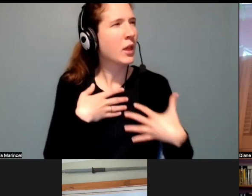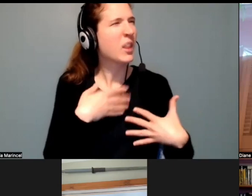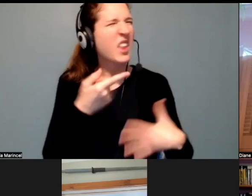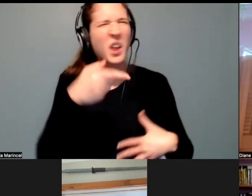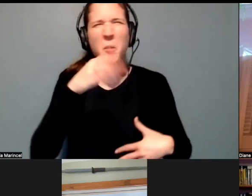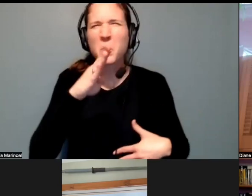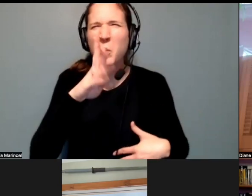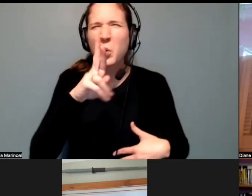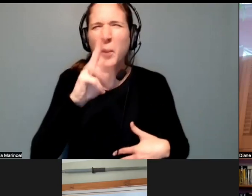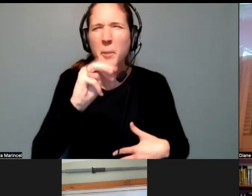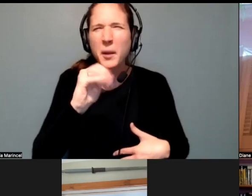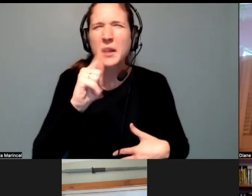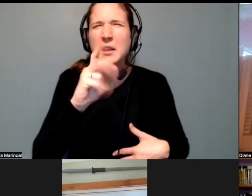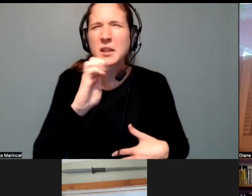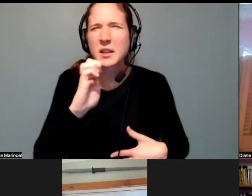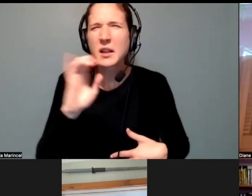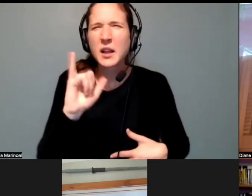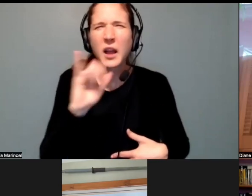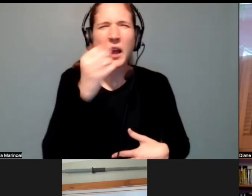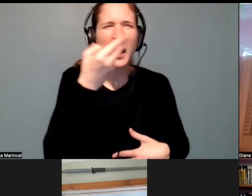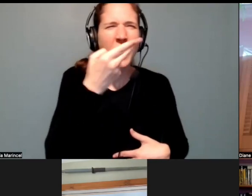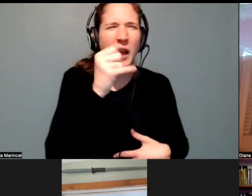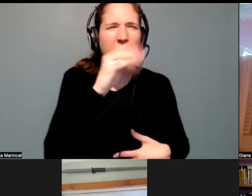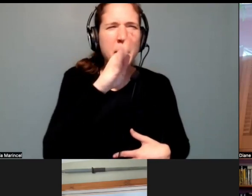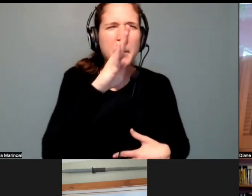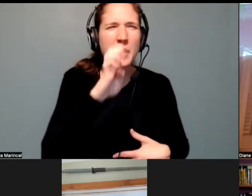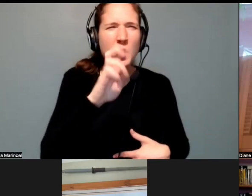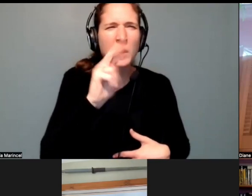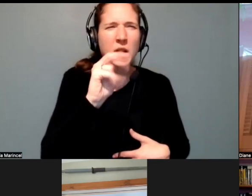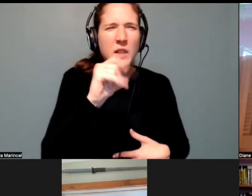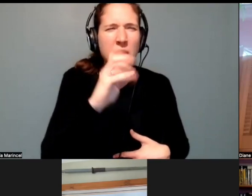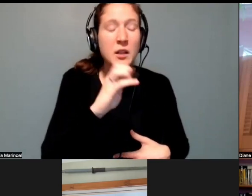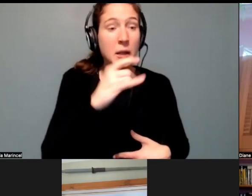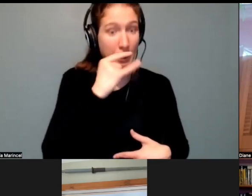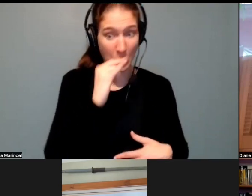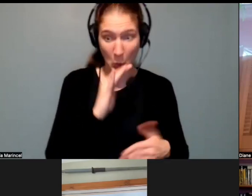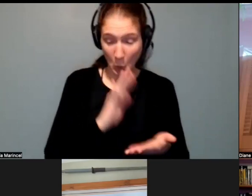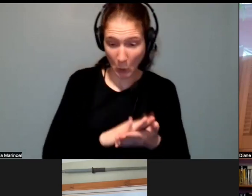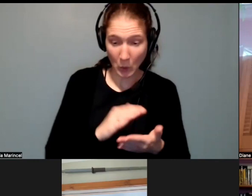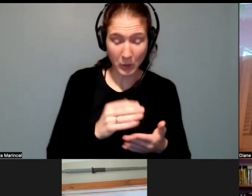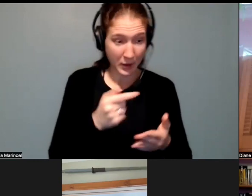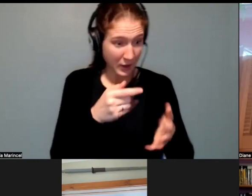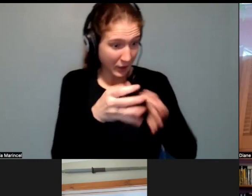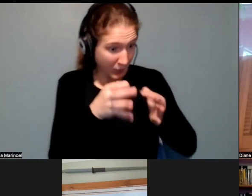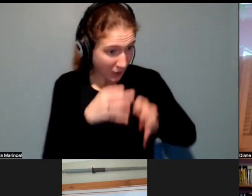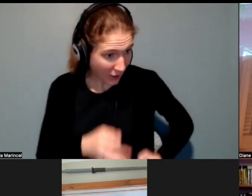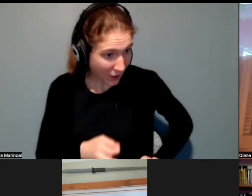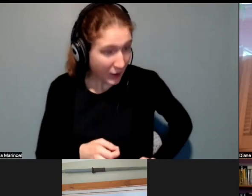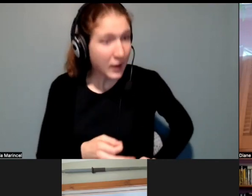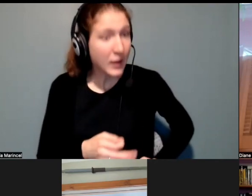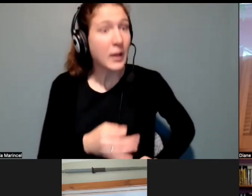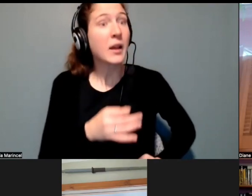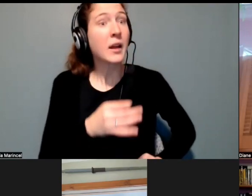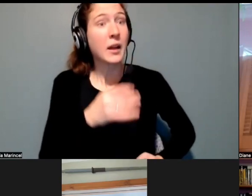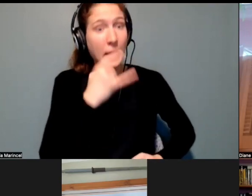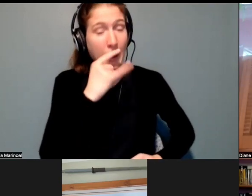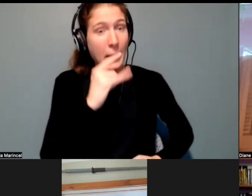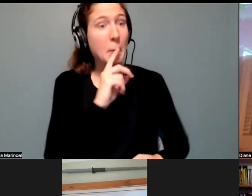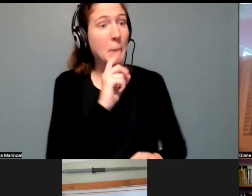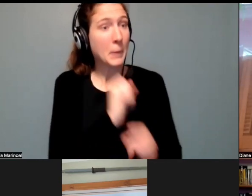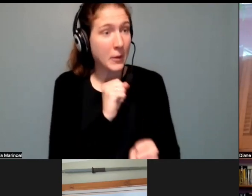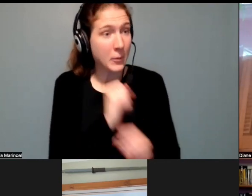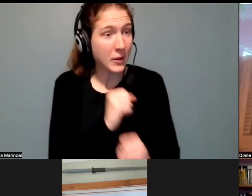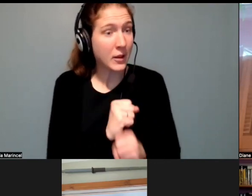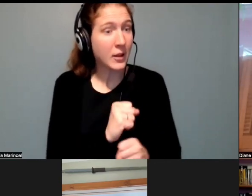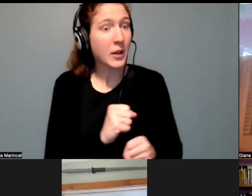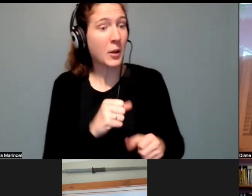whenever we talk to kids in schools and stuff, they love this fact. The turtles actually breathe out of their butt. It's called cloacal respiration, and they